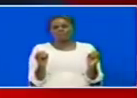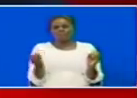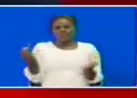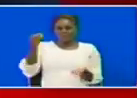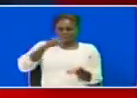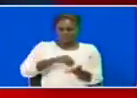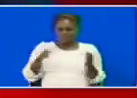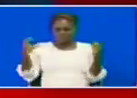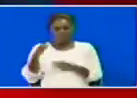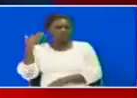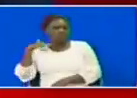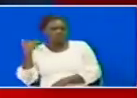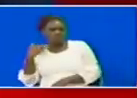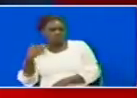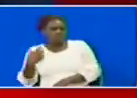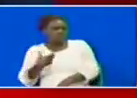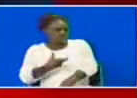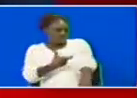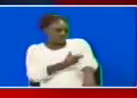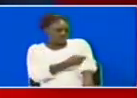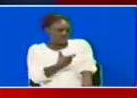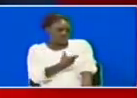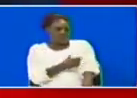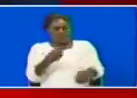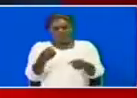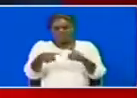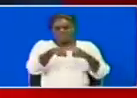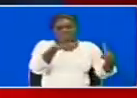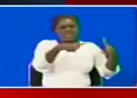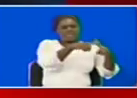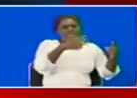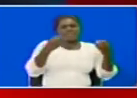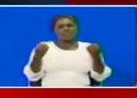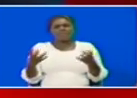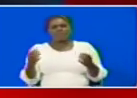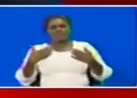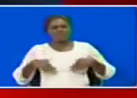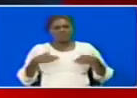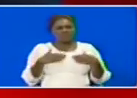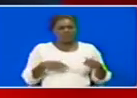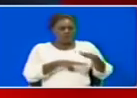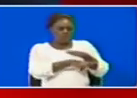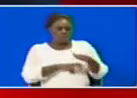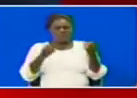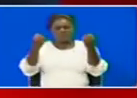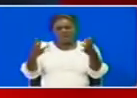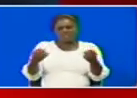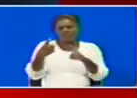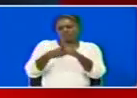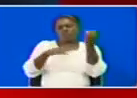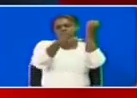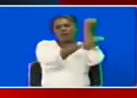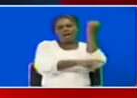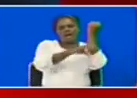gangs and the drugs that have stolen too many lives and robbed our country of so much